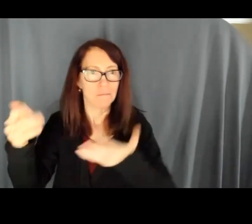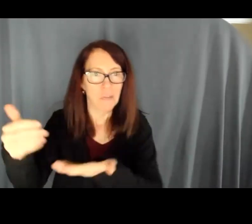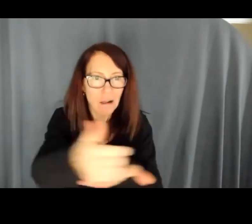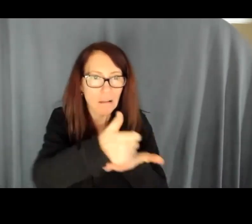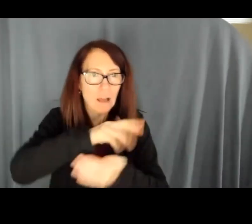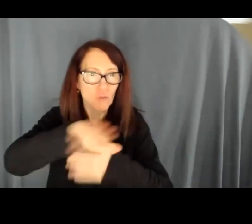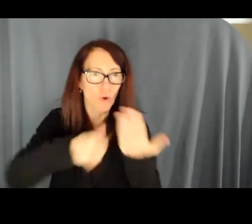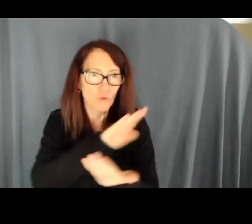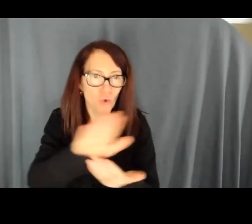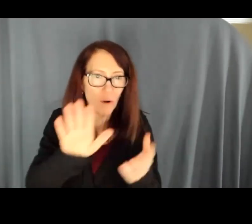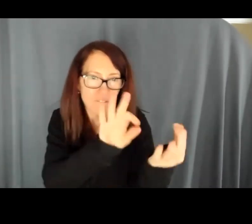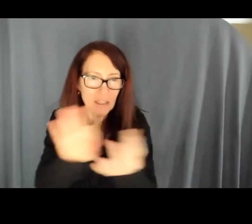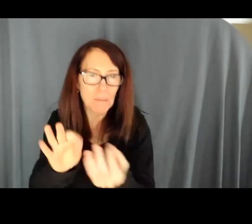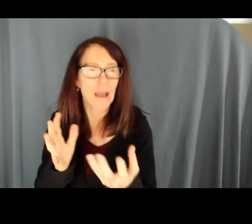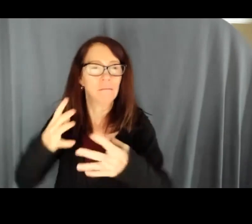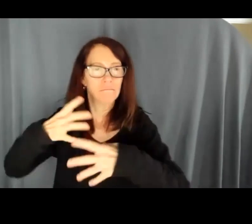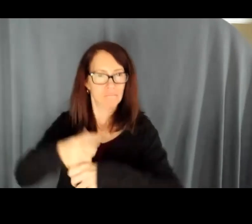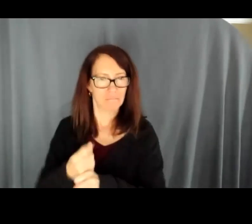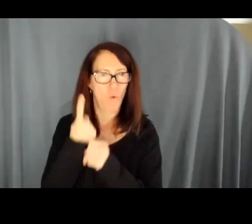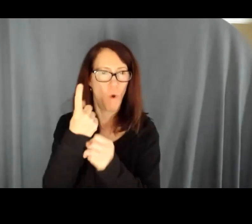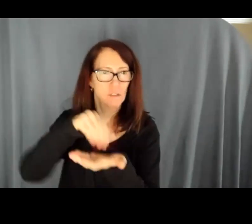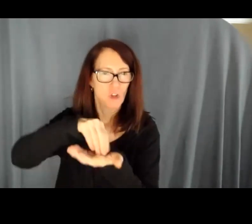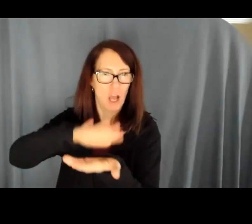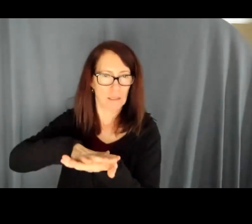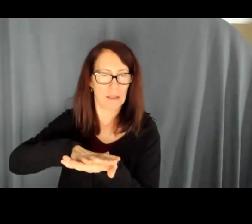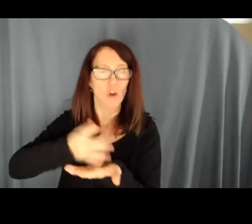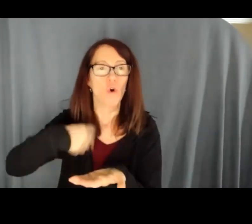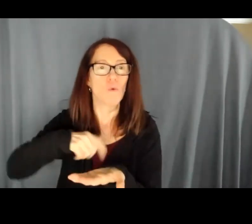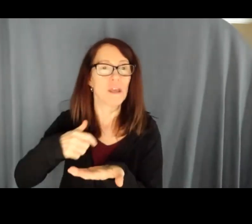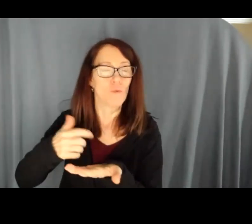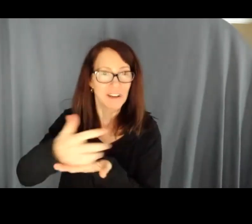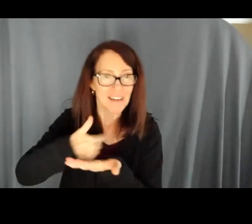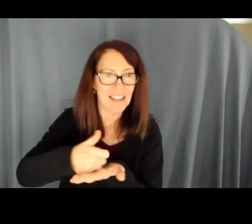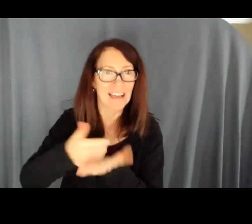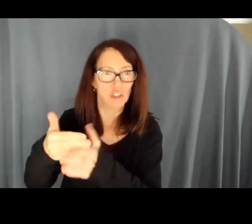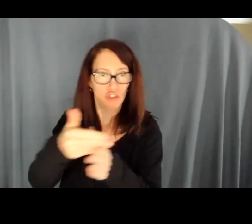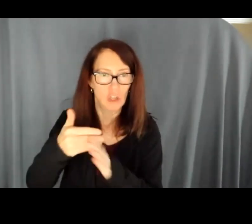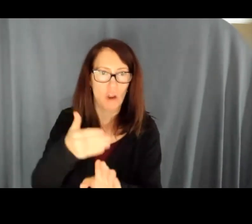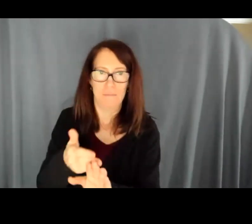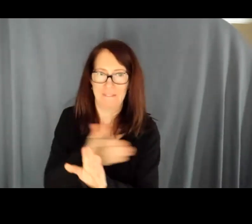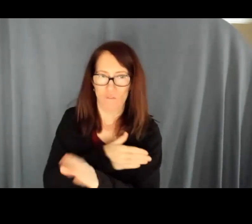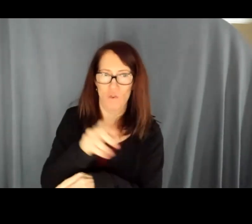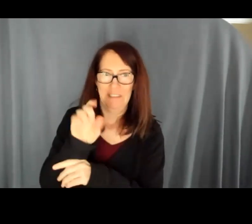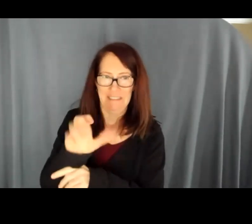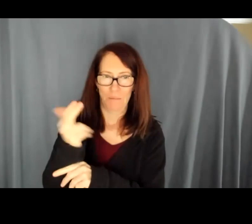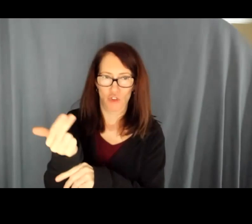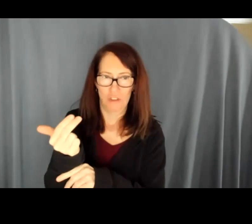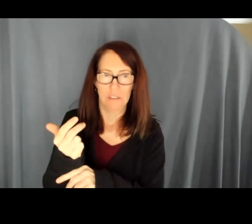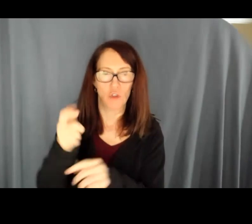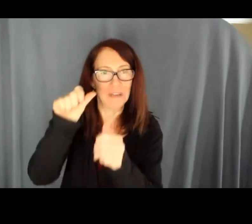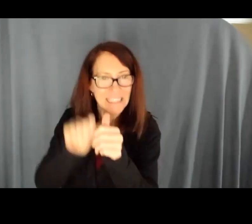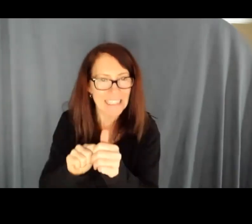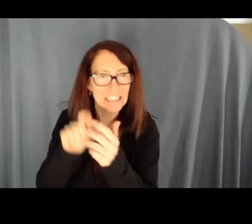We would then prepare and share this document before the December 13th meeting, so we could discuss each item at the